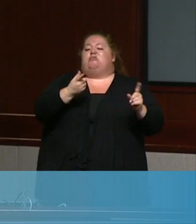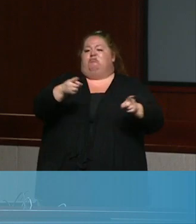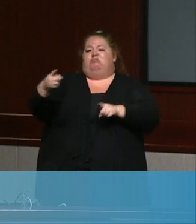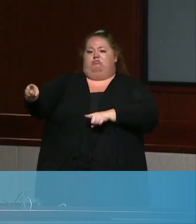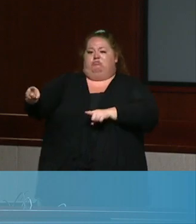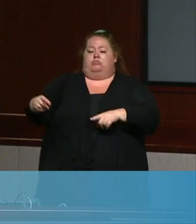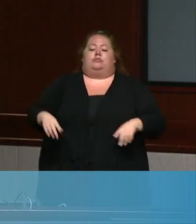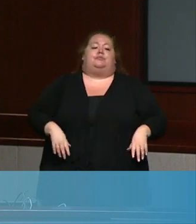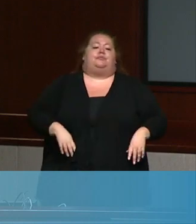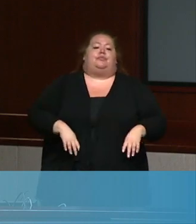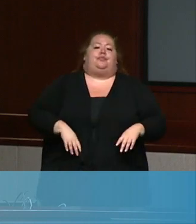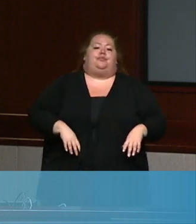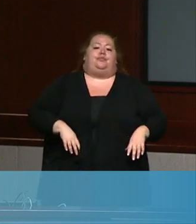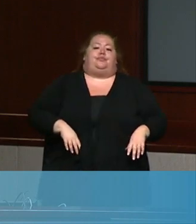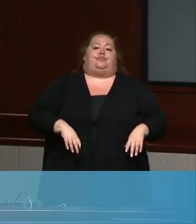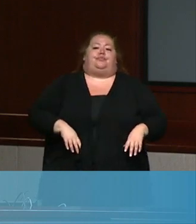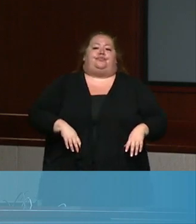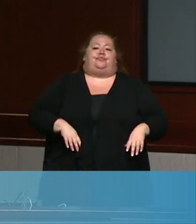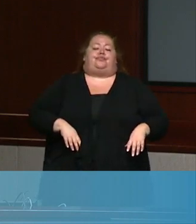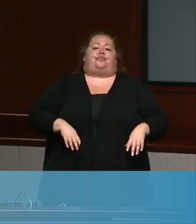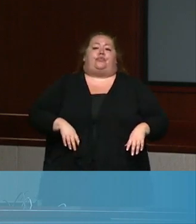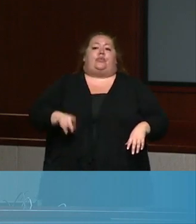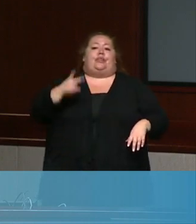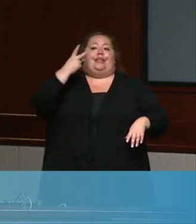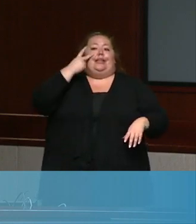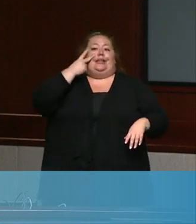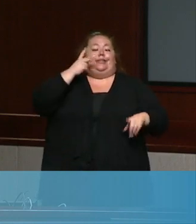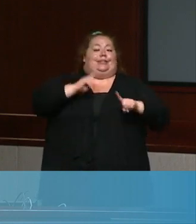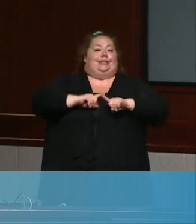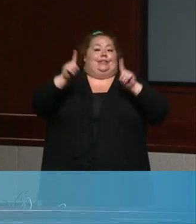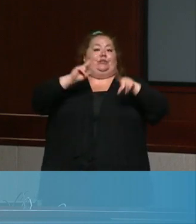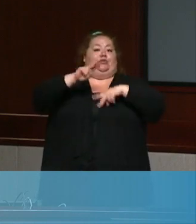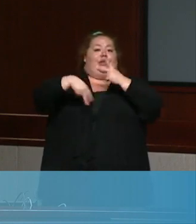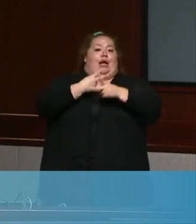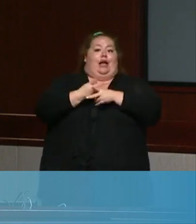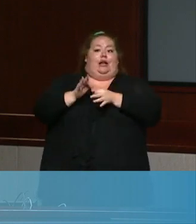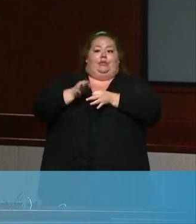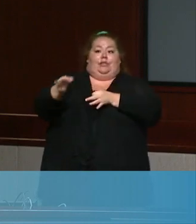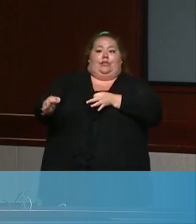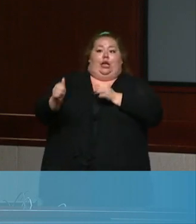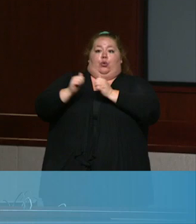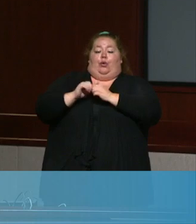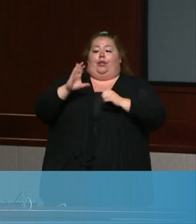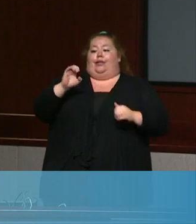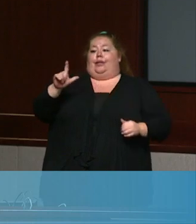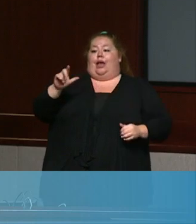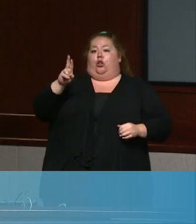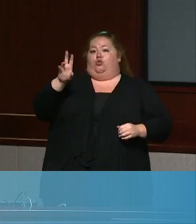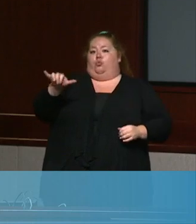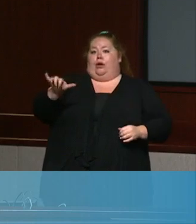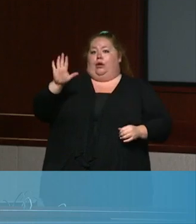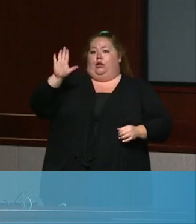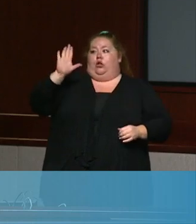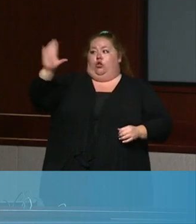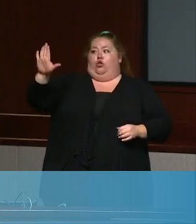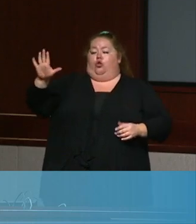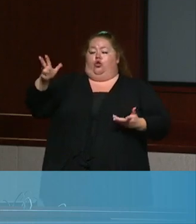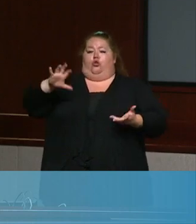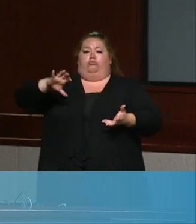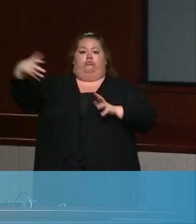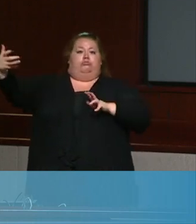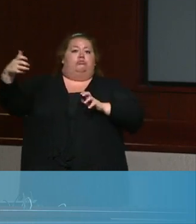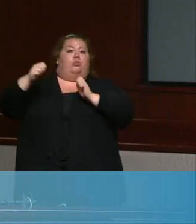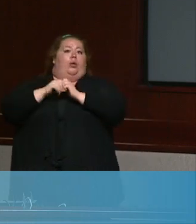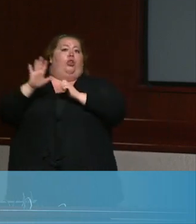seeing a separate type of delay currently with the state database CalReady having disruption to electronic